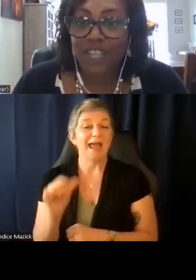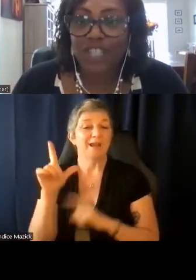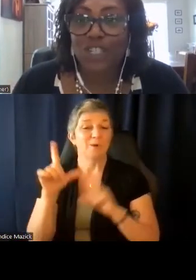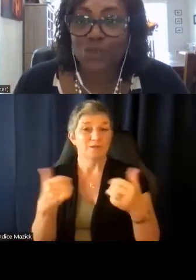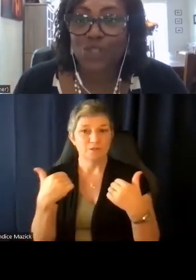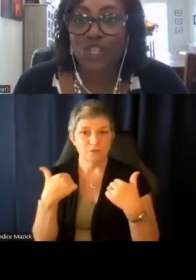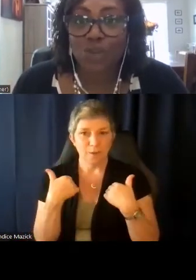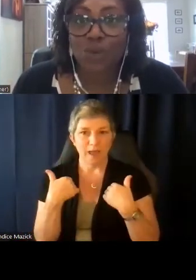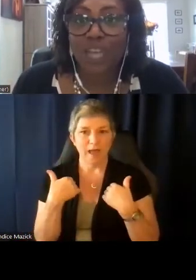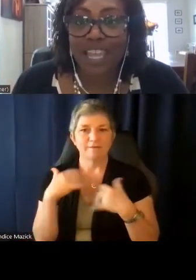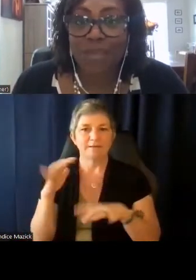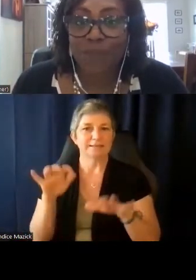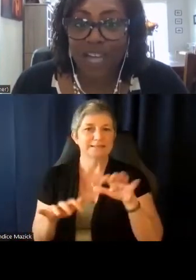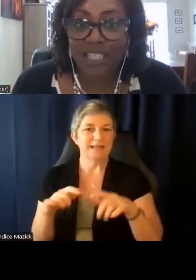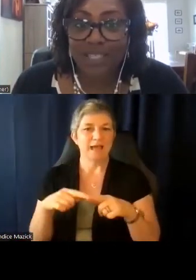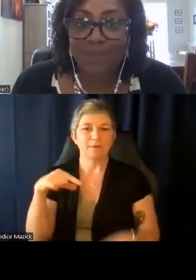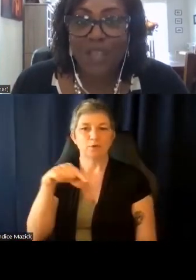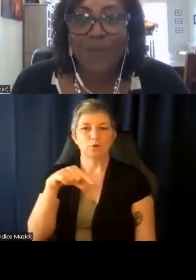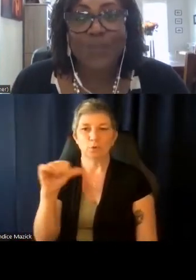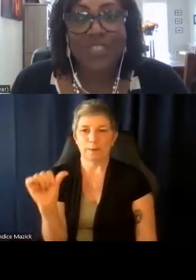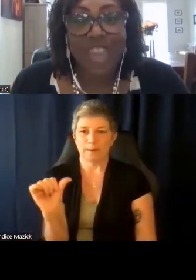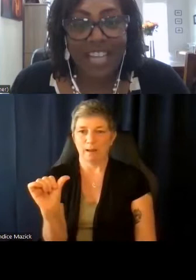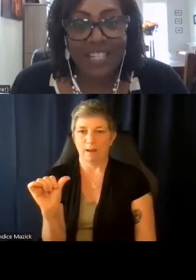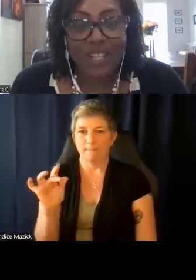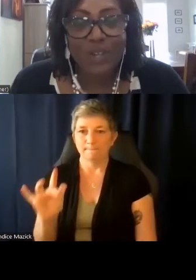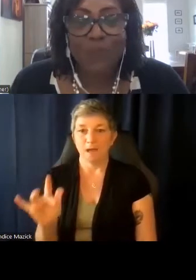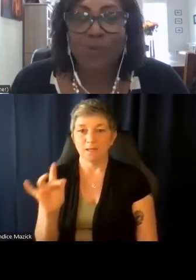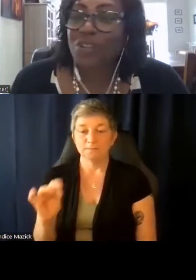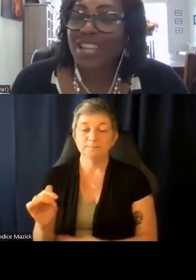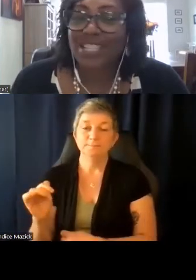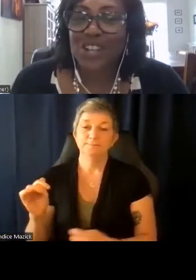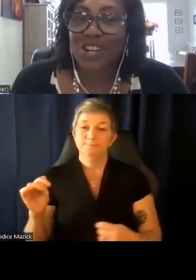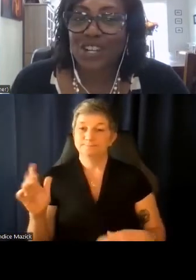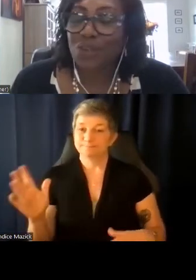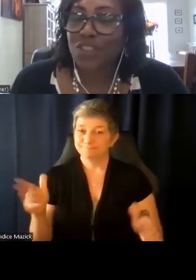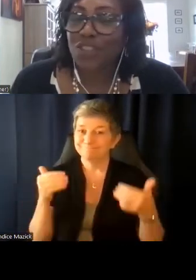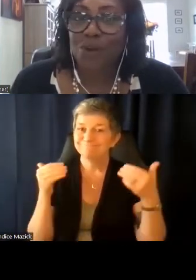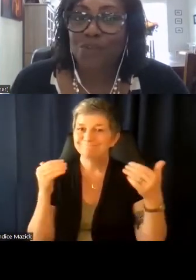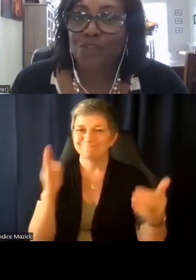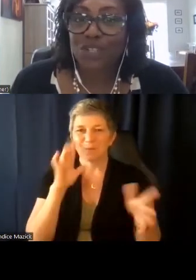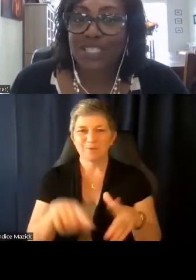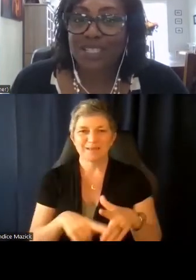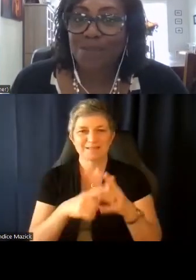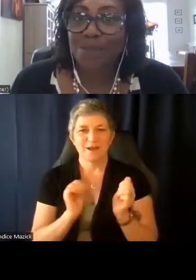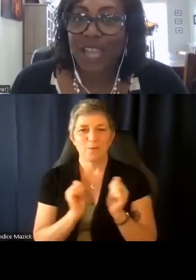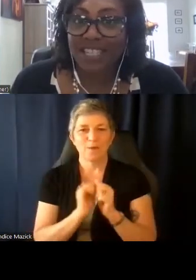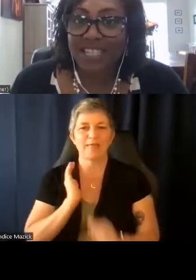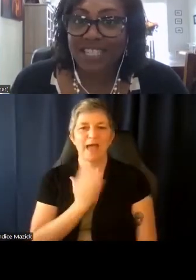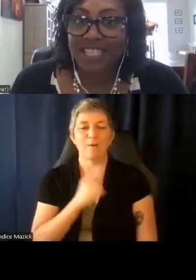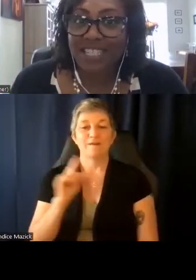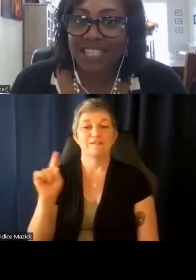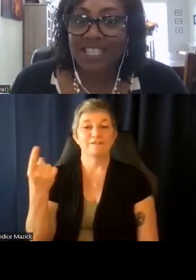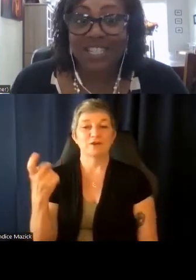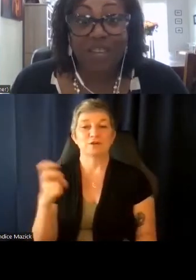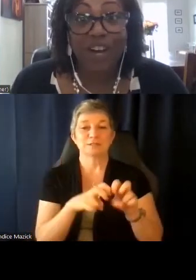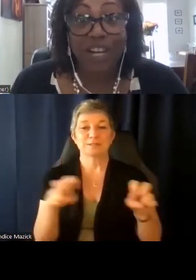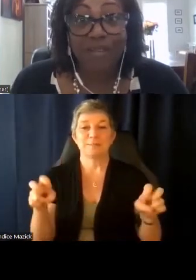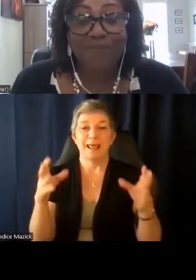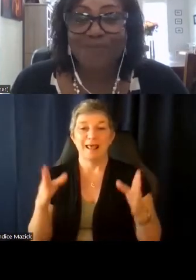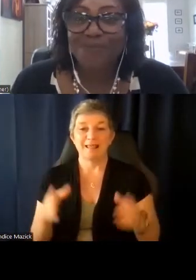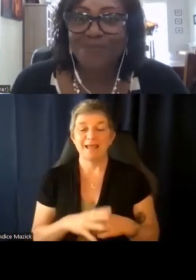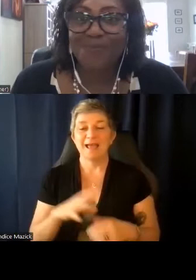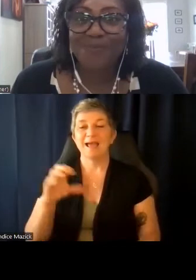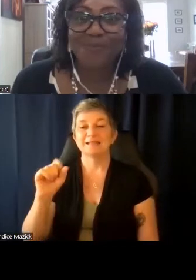have into the Q&A box. With that, we will get started with our first panelist.